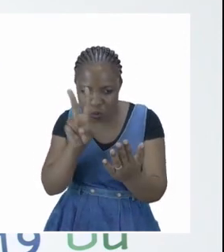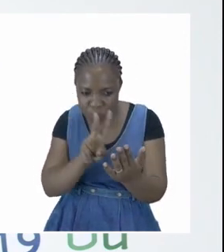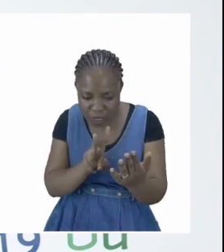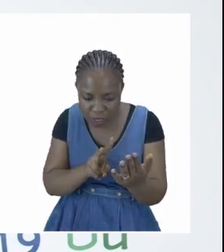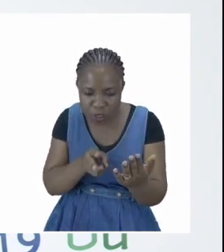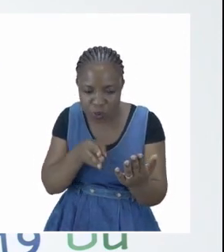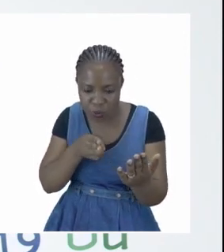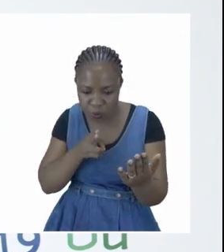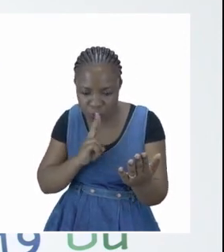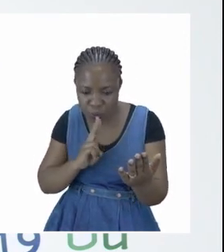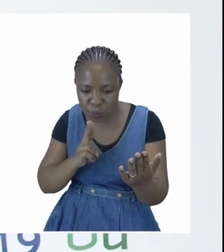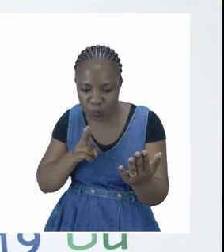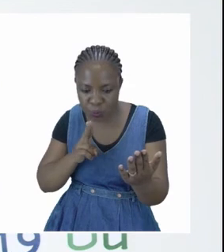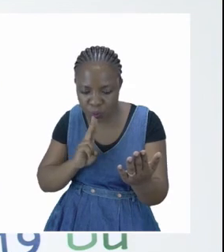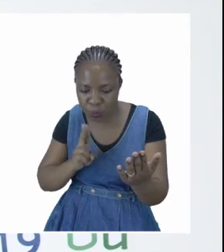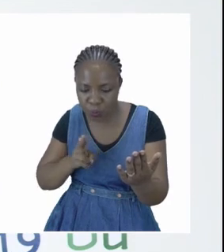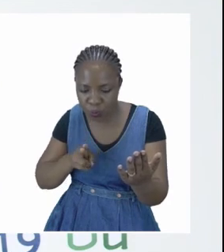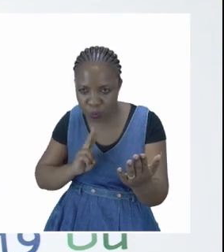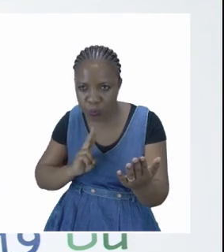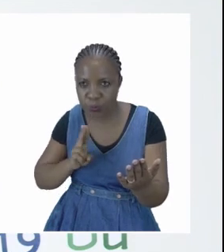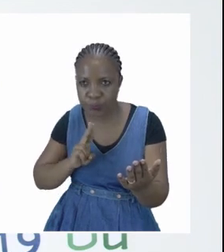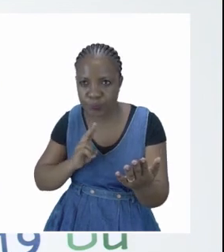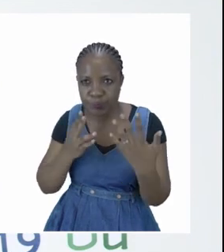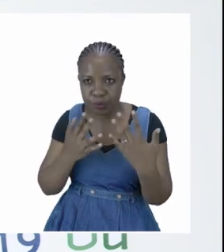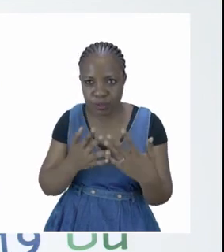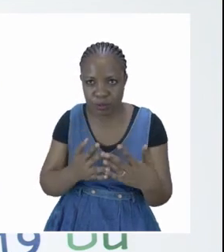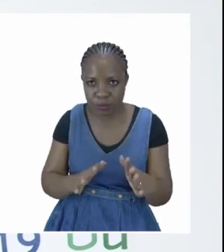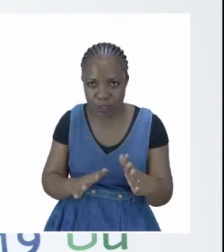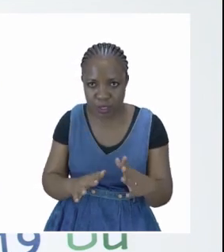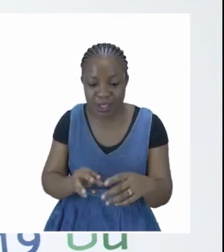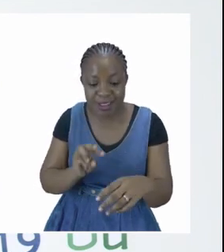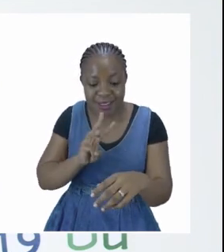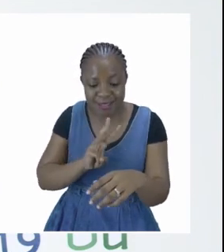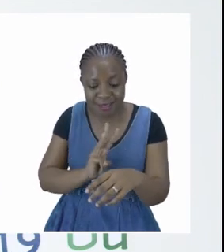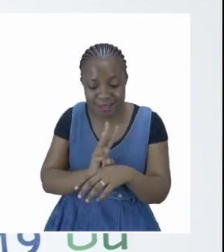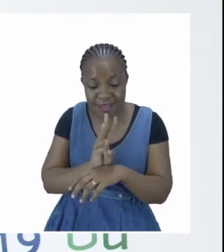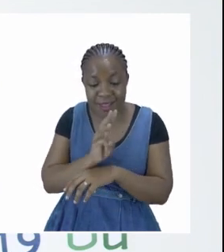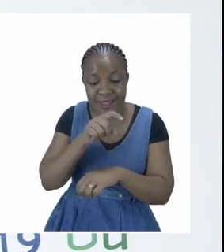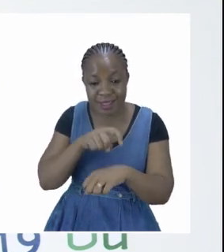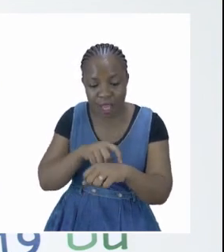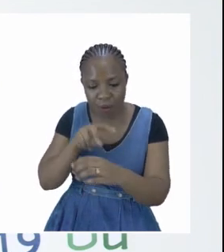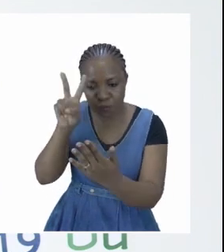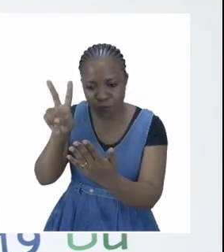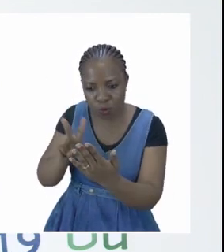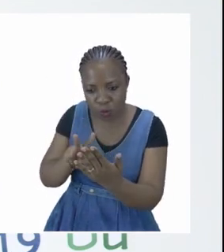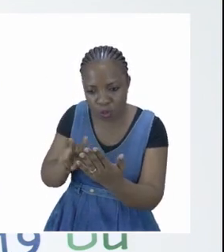read is to make sure that your answers are correct. So let us